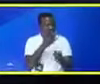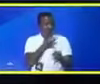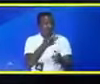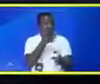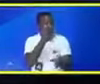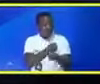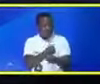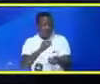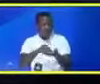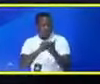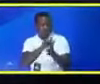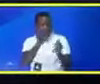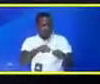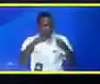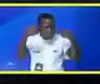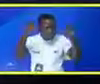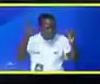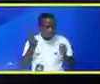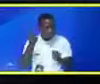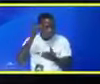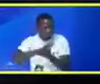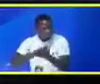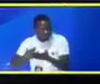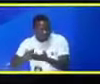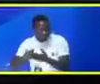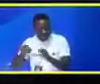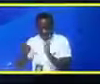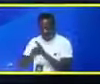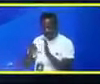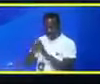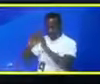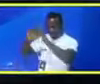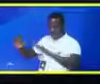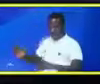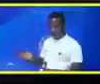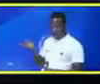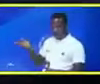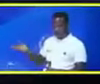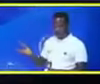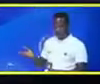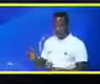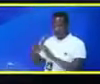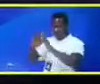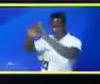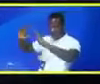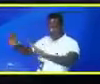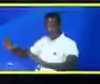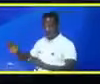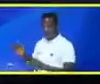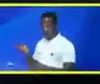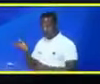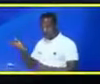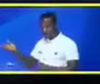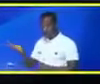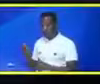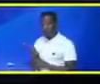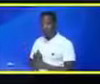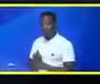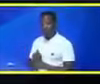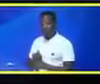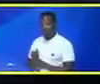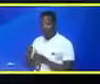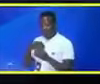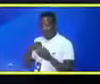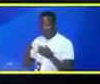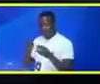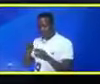together now? In a house, still using that illustration, there's usually the living